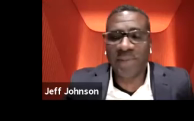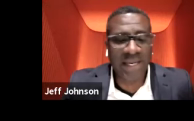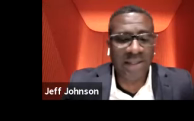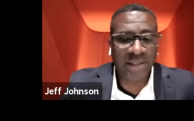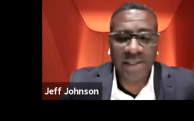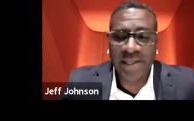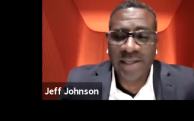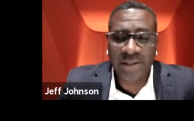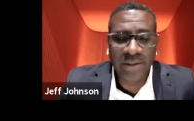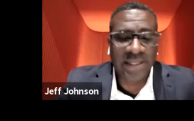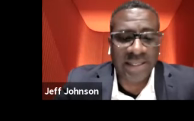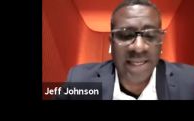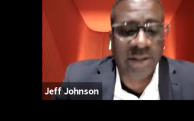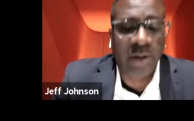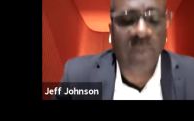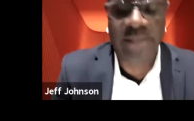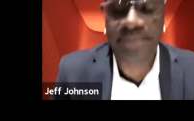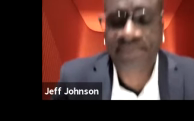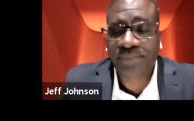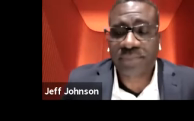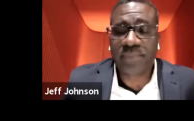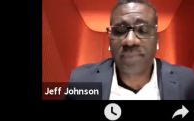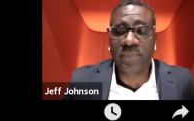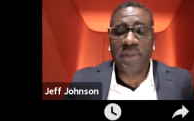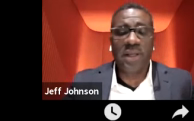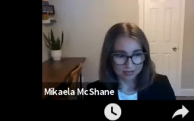Thank you, Michaela. You can hit the next go button.